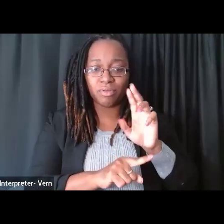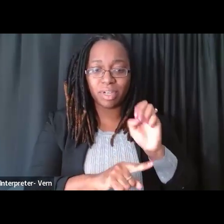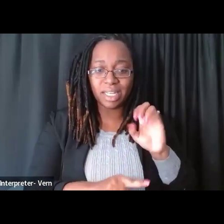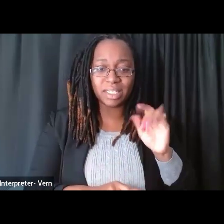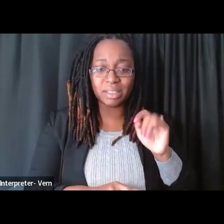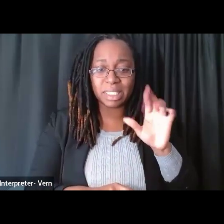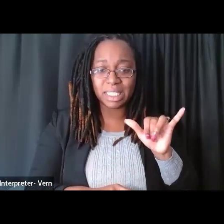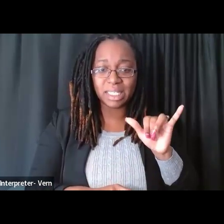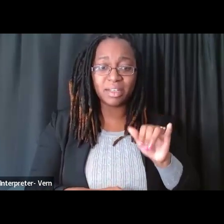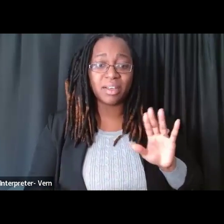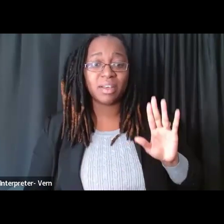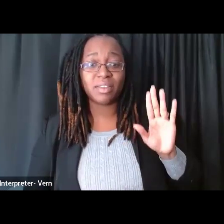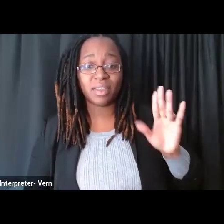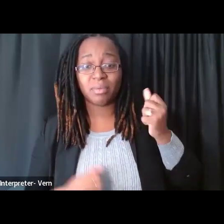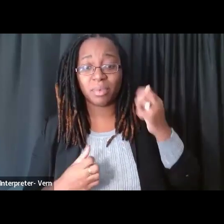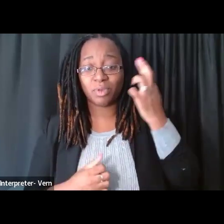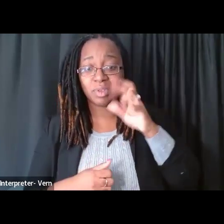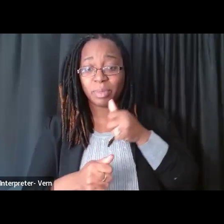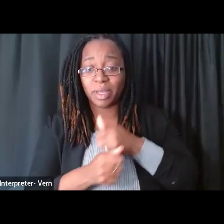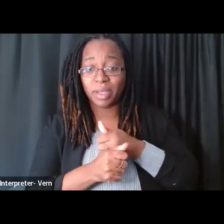biological, or easily defined.